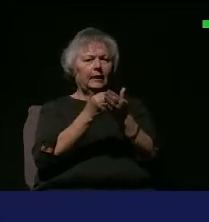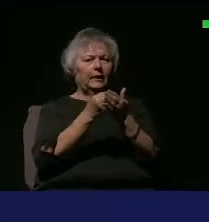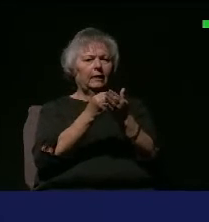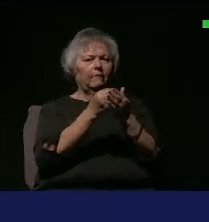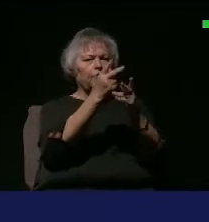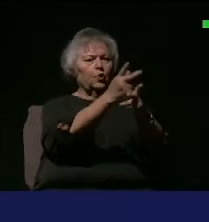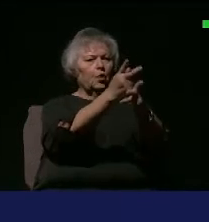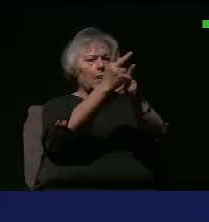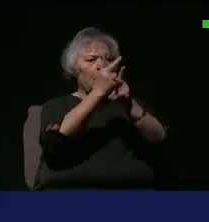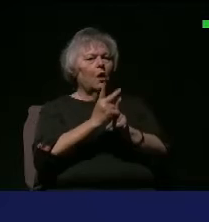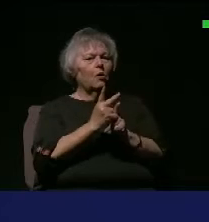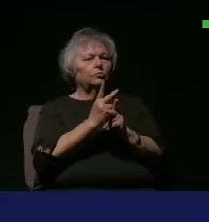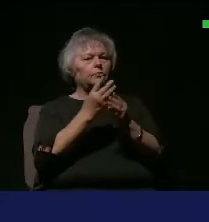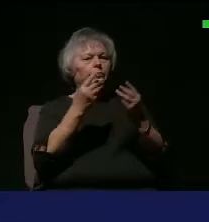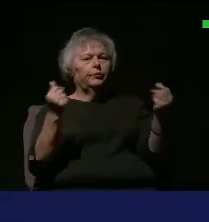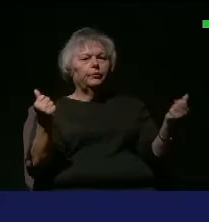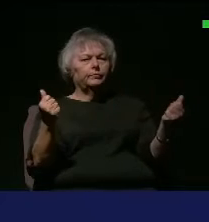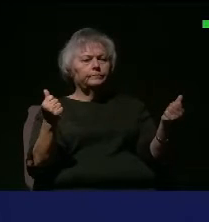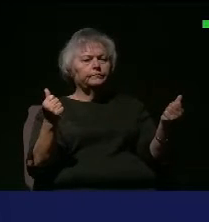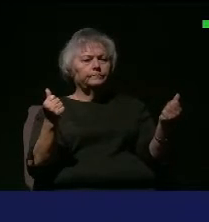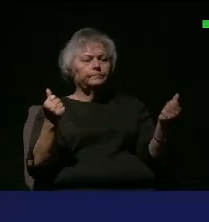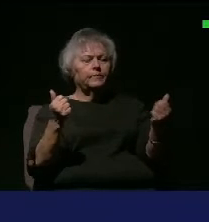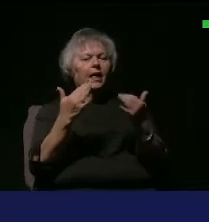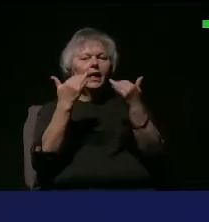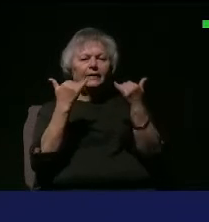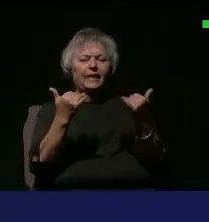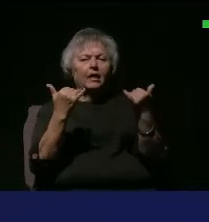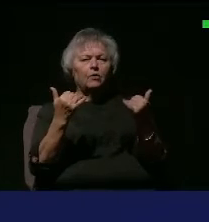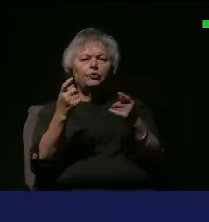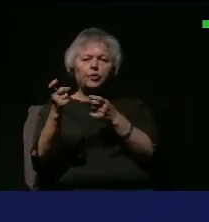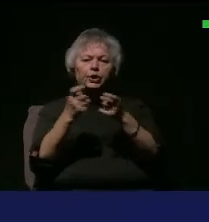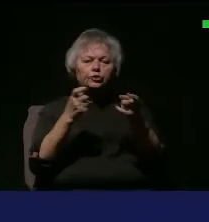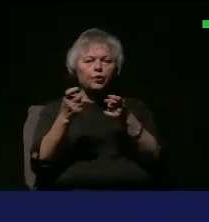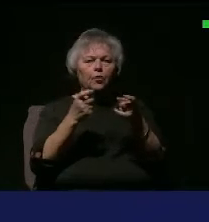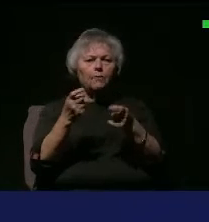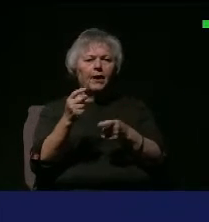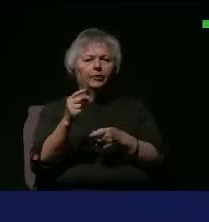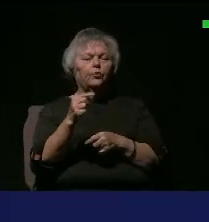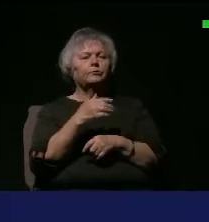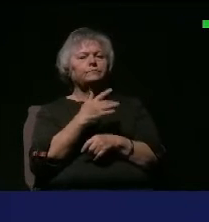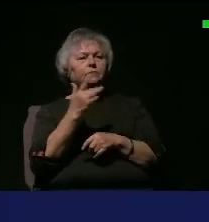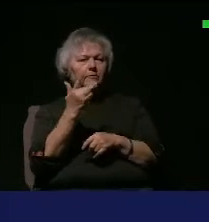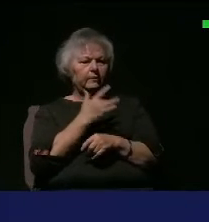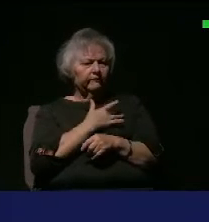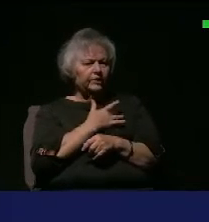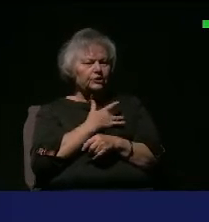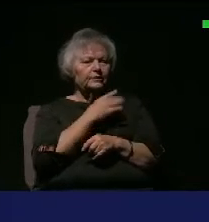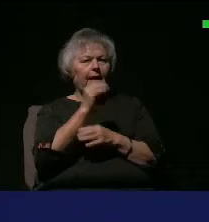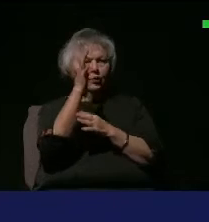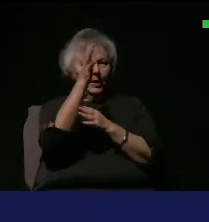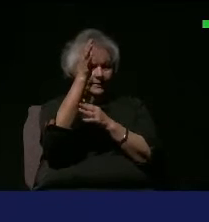said, "You great Morehouse men are bound only by the limits of your own conviction and creativity."